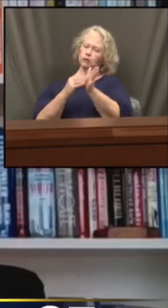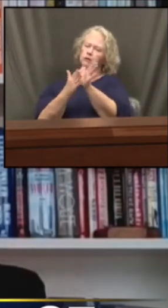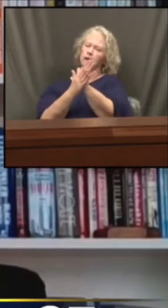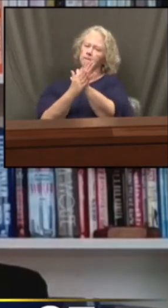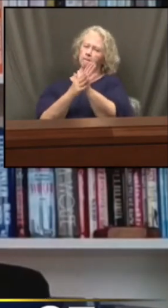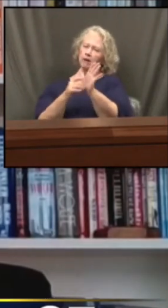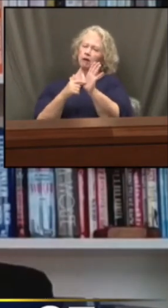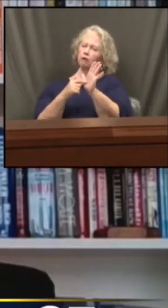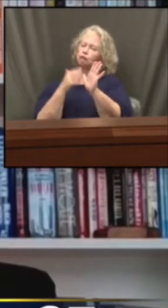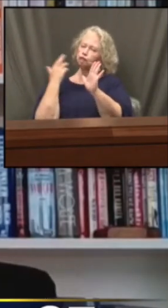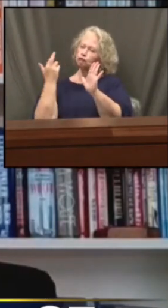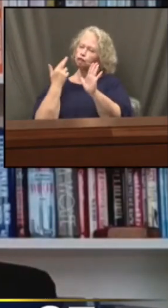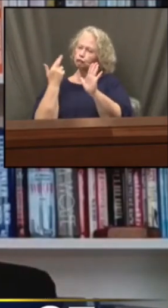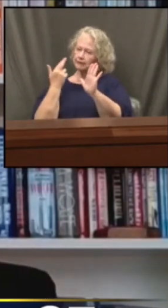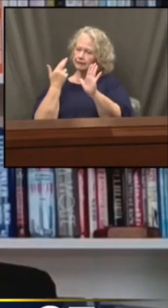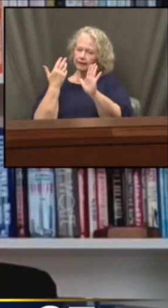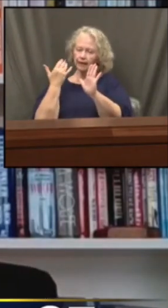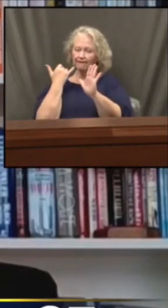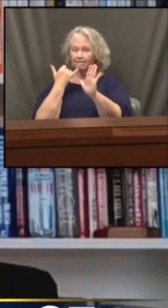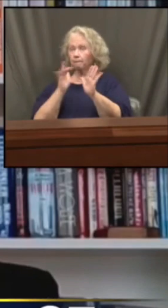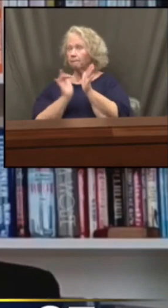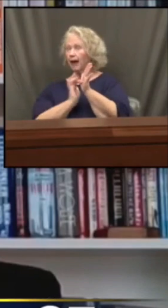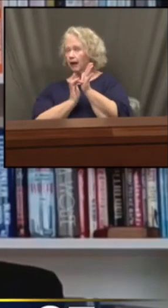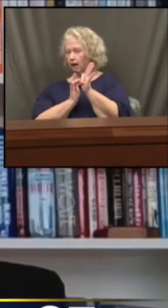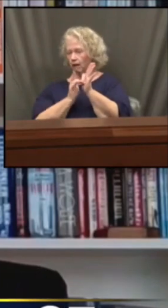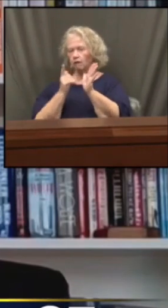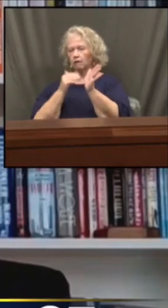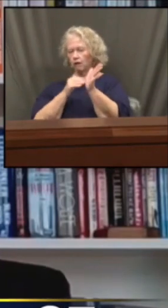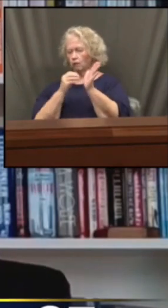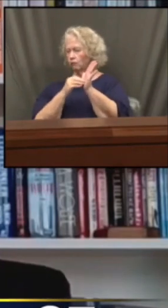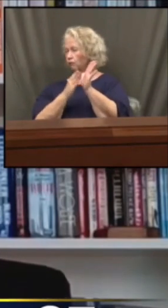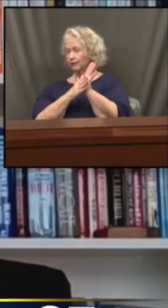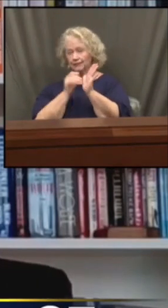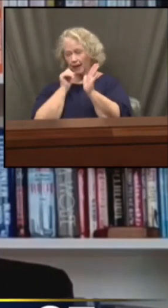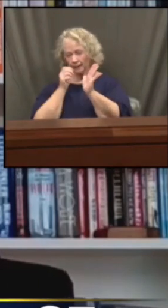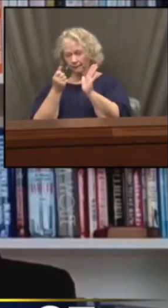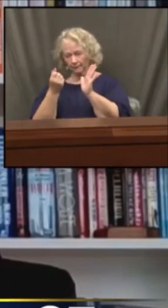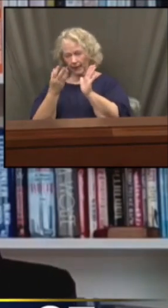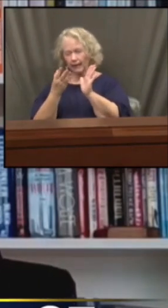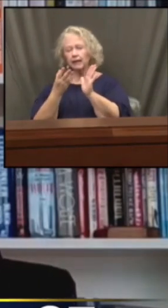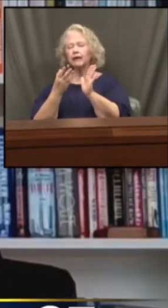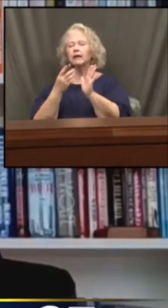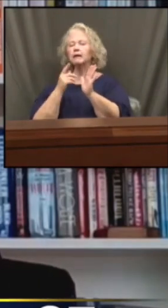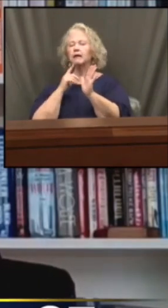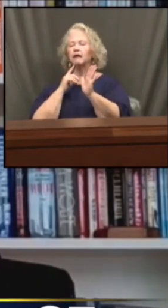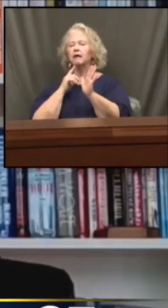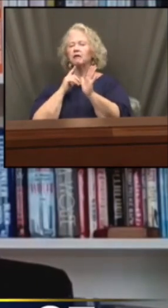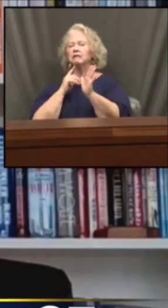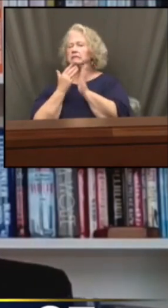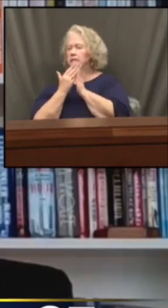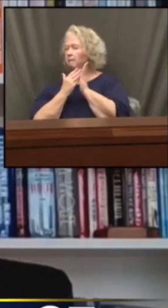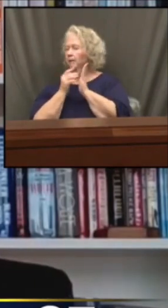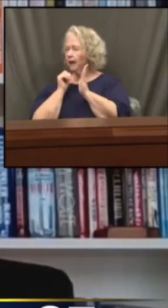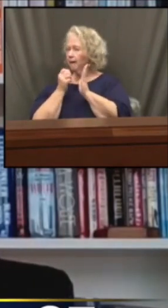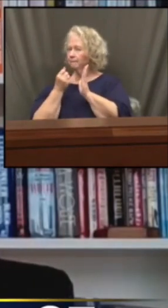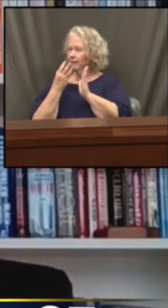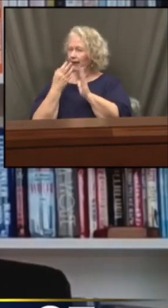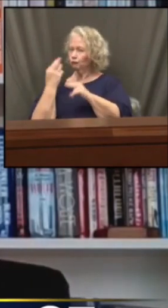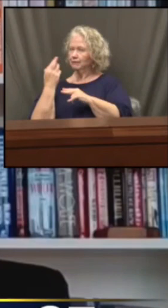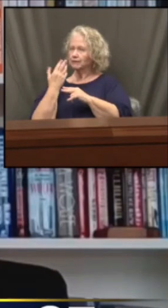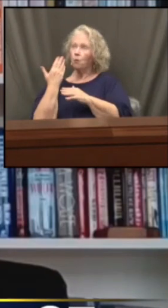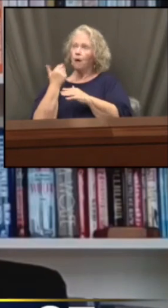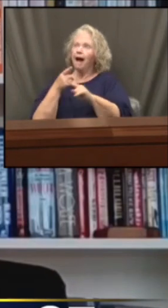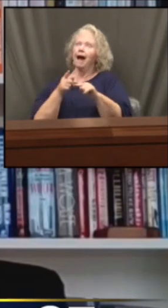reason why a person couldn't be vaccinated. There aren't too many, there are some, but there aren't too many medical reasons why a person